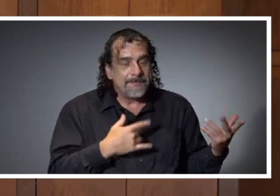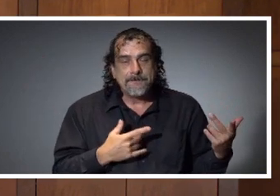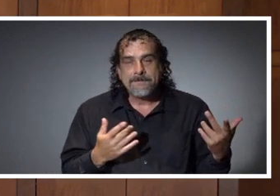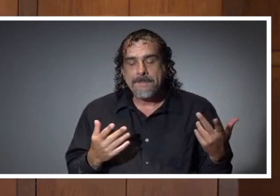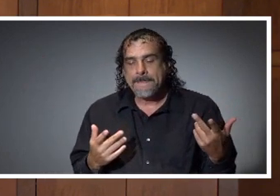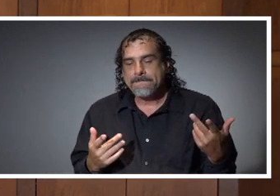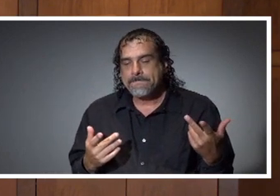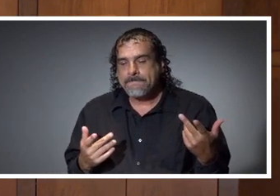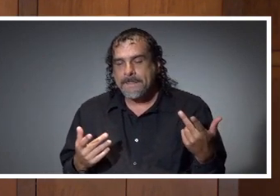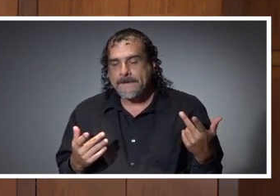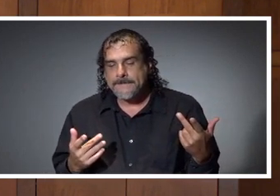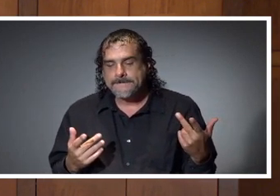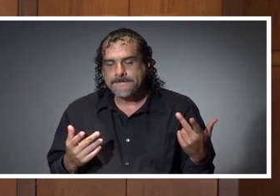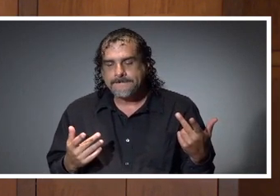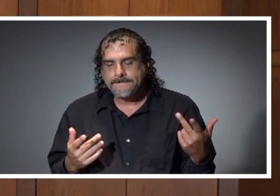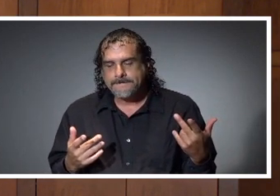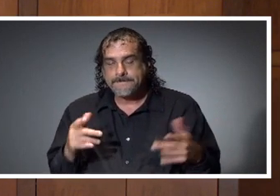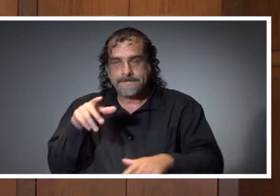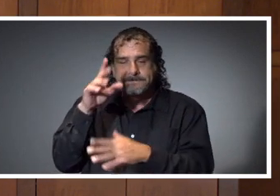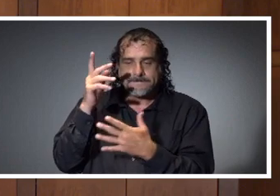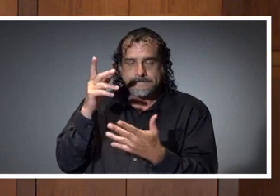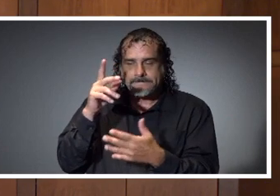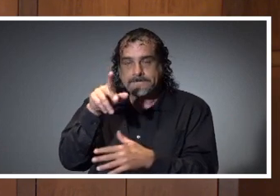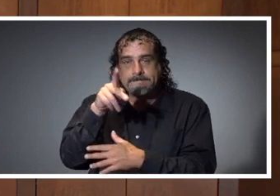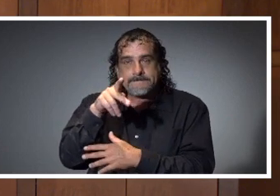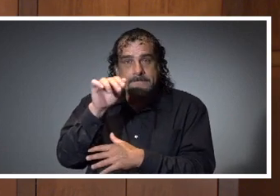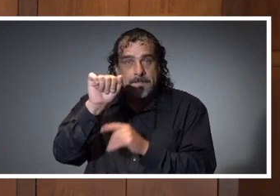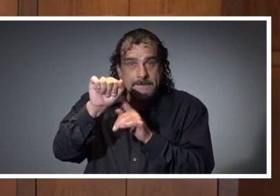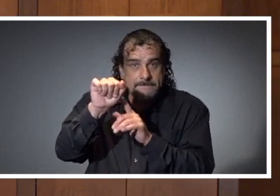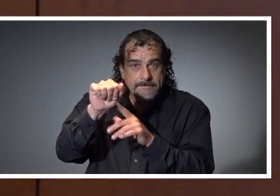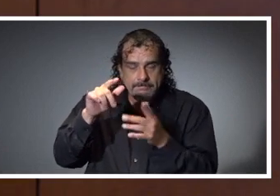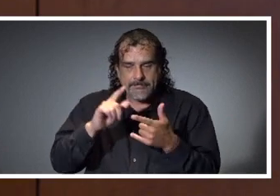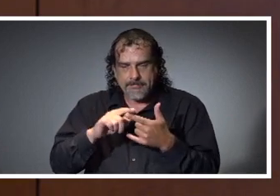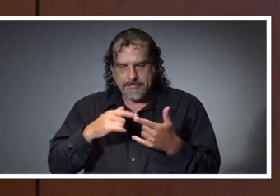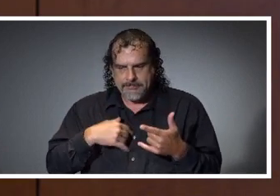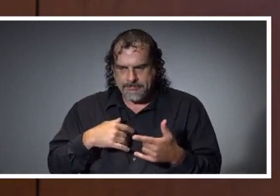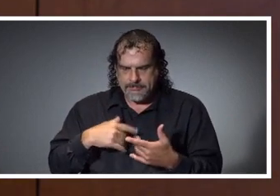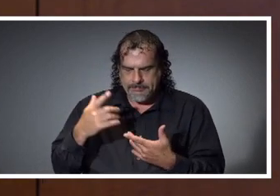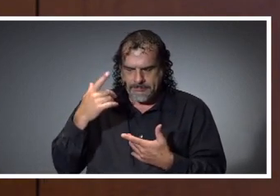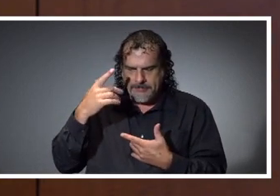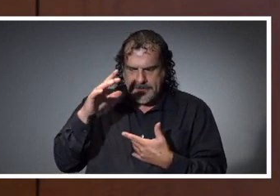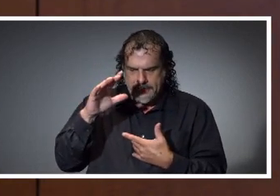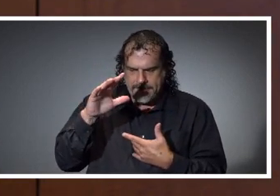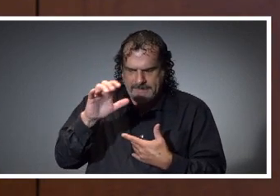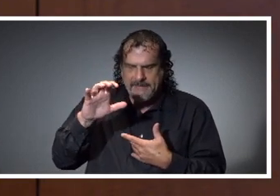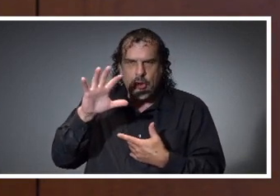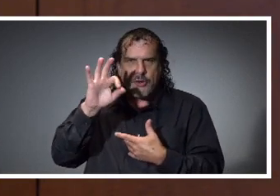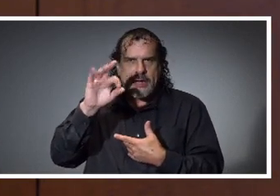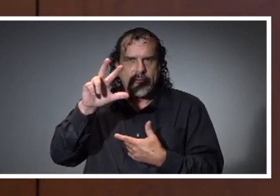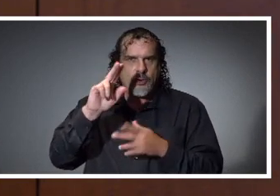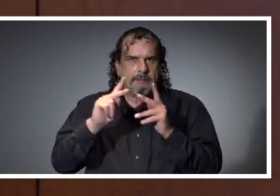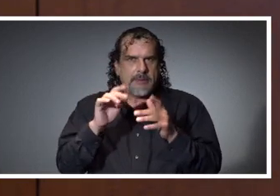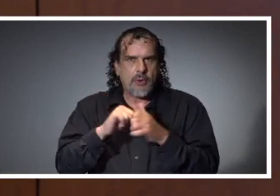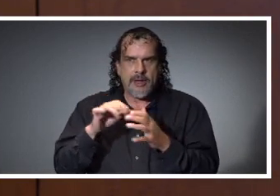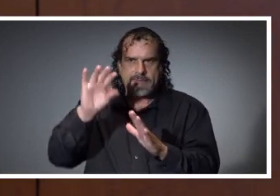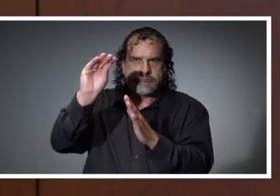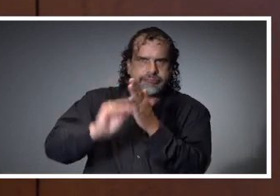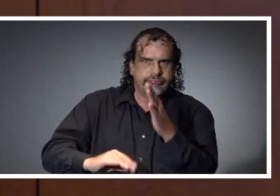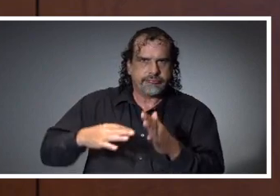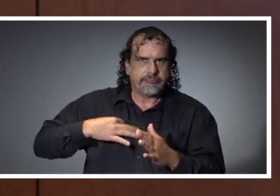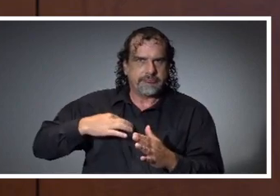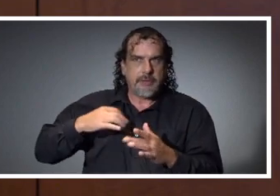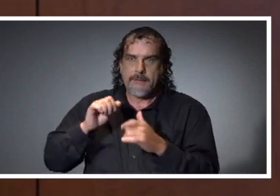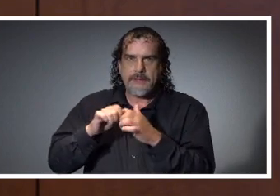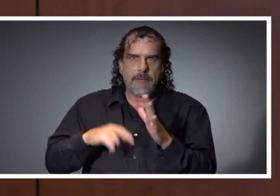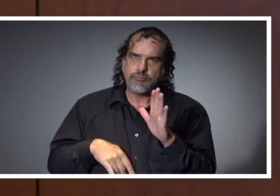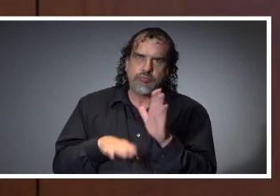got in our public assistance program with COVID, we have 593 applicants as of today. So that program has taken off